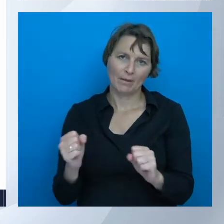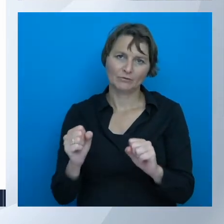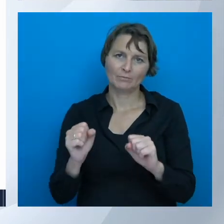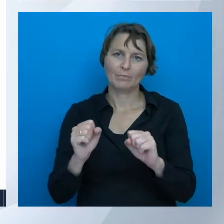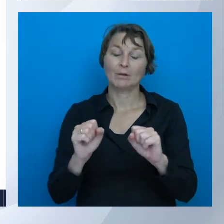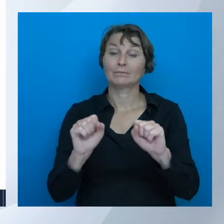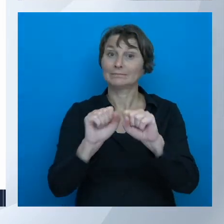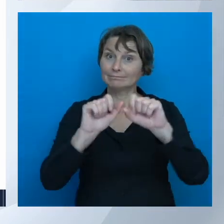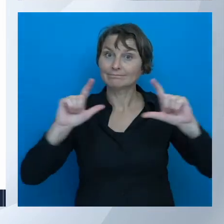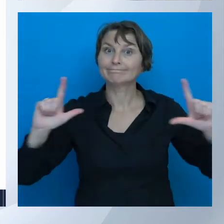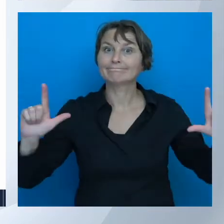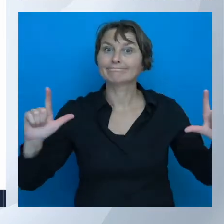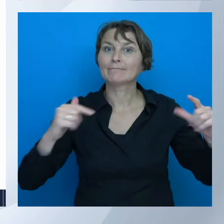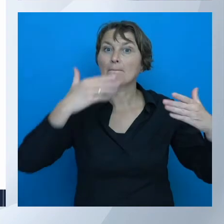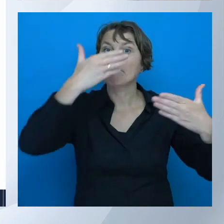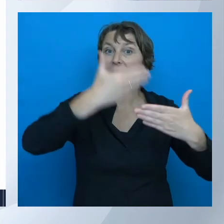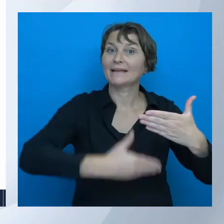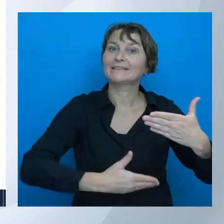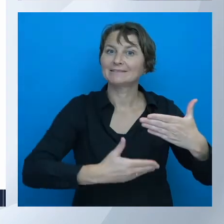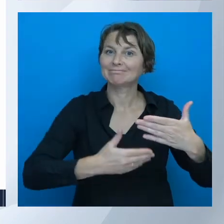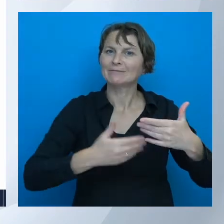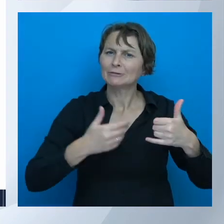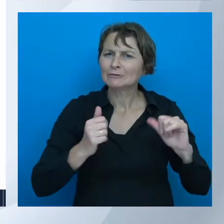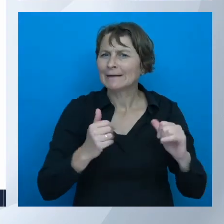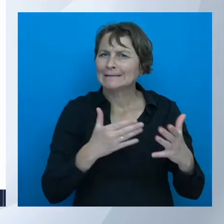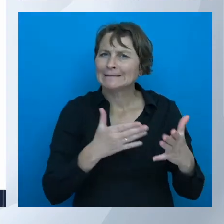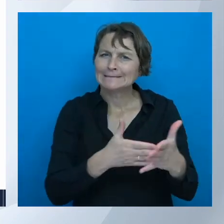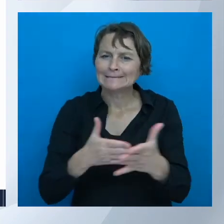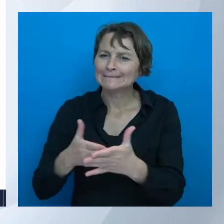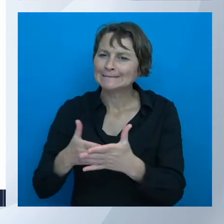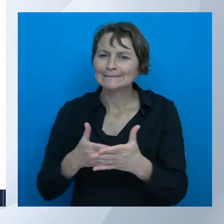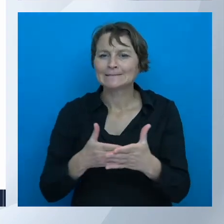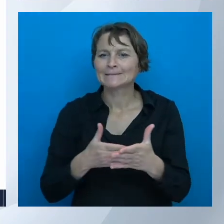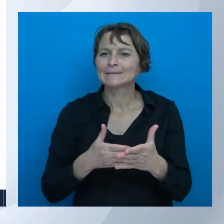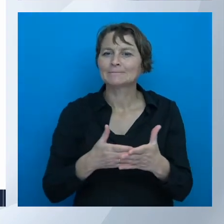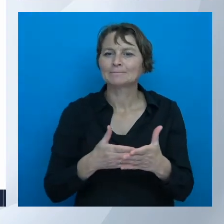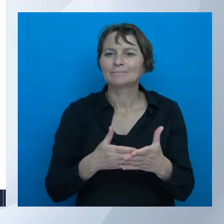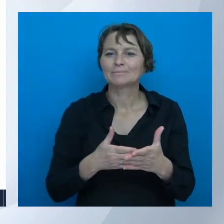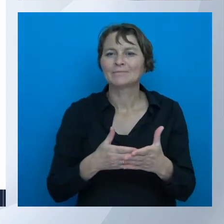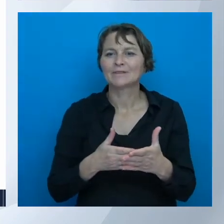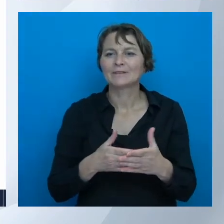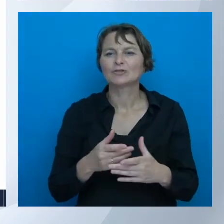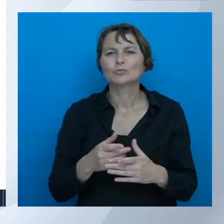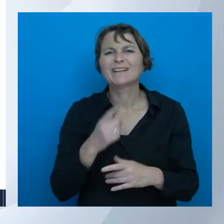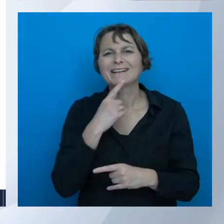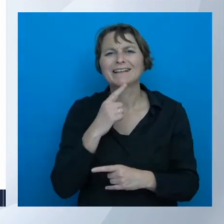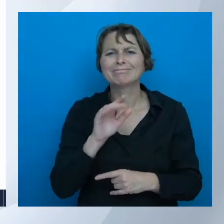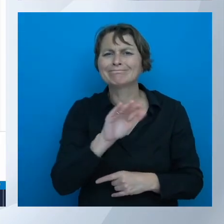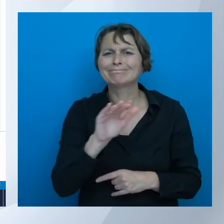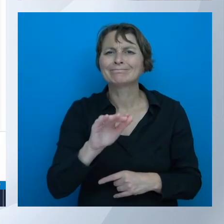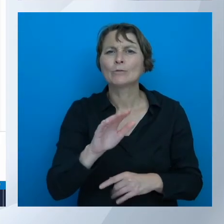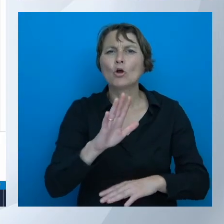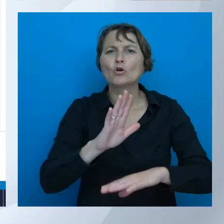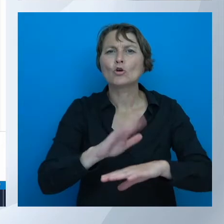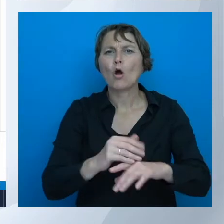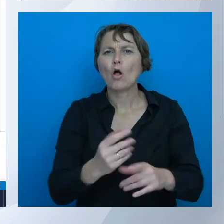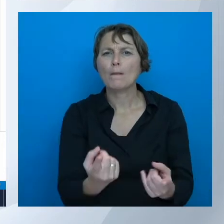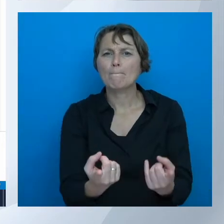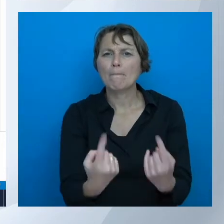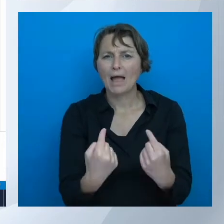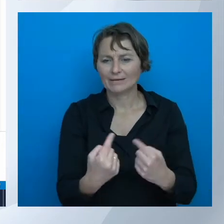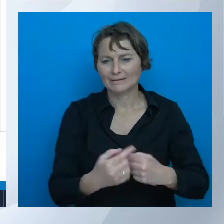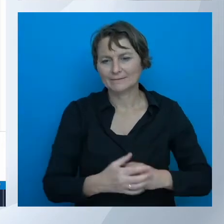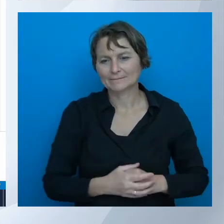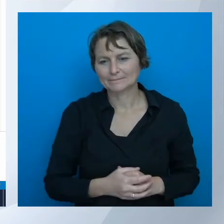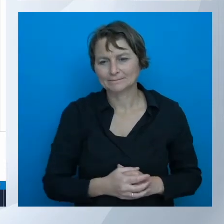see, it's trying to do an auth callback, so it's trying to authenticate for me, and if it's not